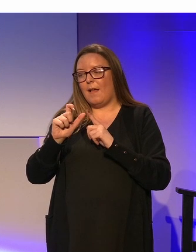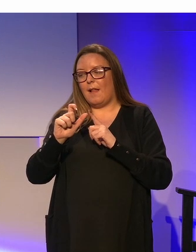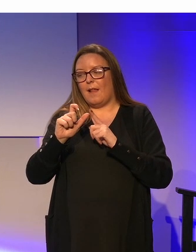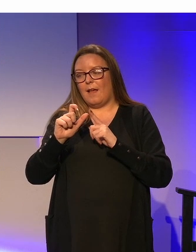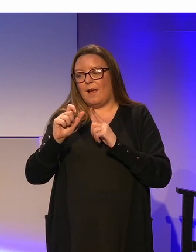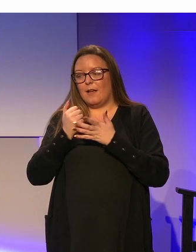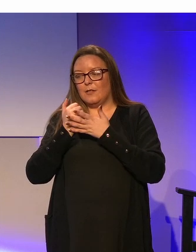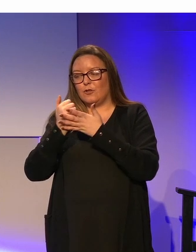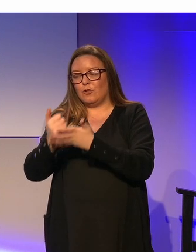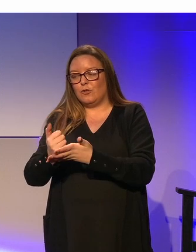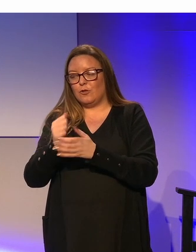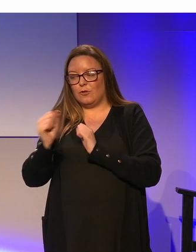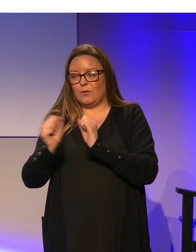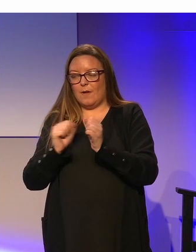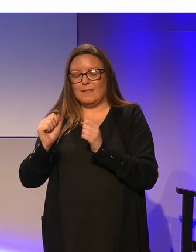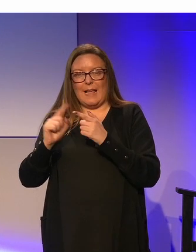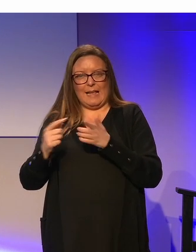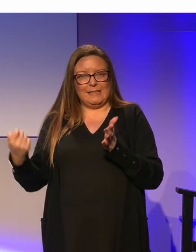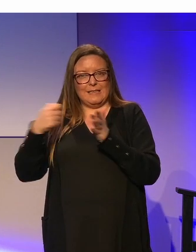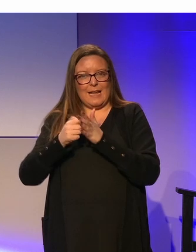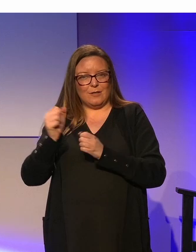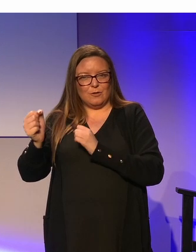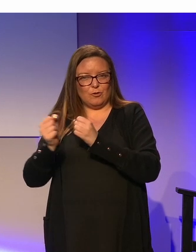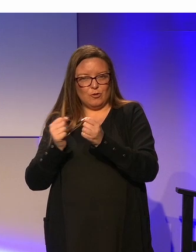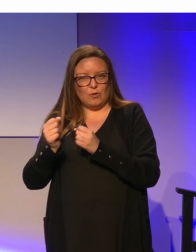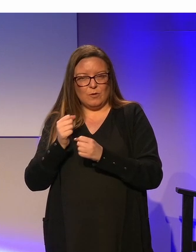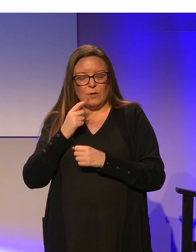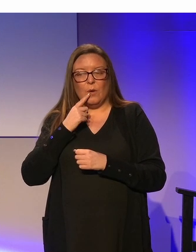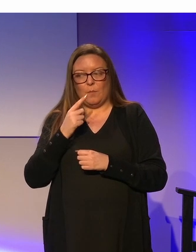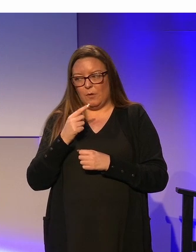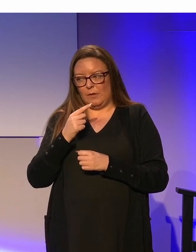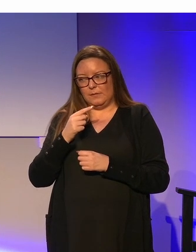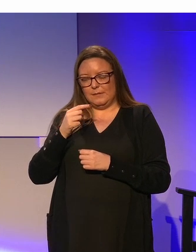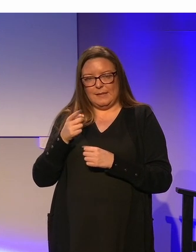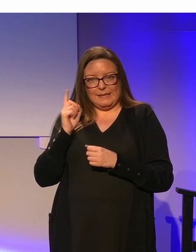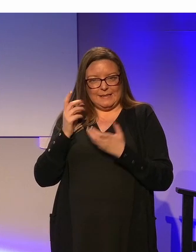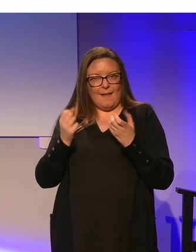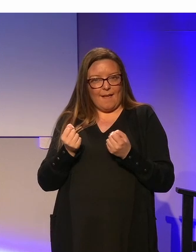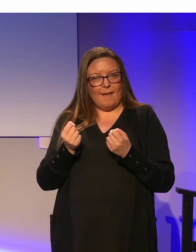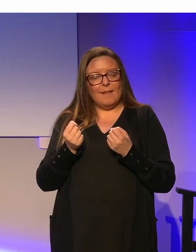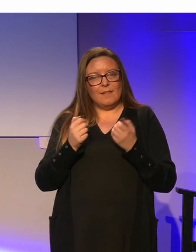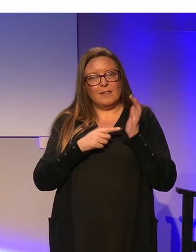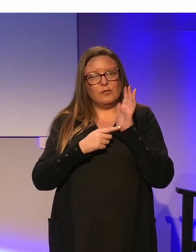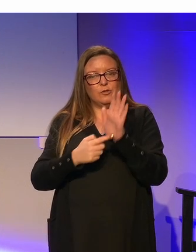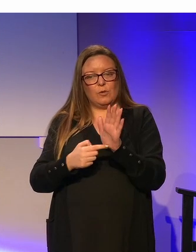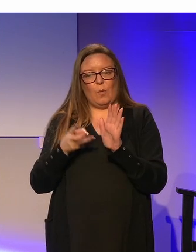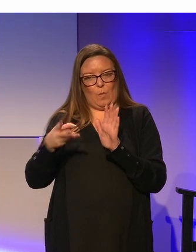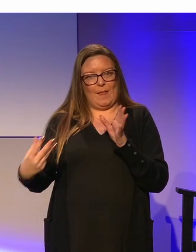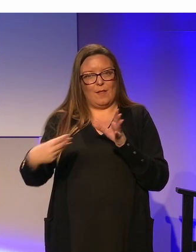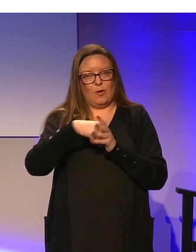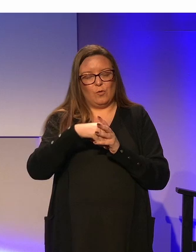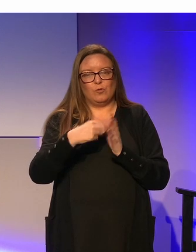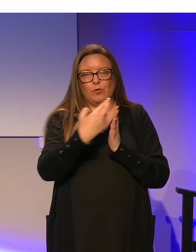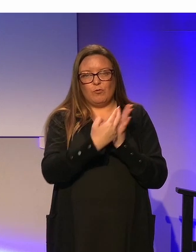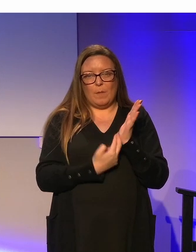resources. Although they did have lots of ideas about how those could improve. and we'll include those in our